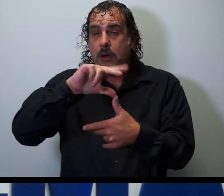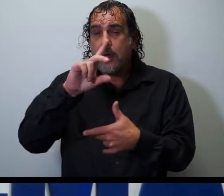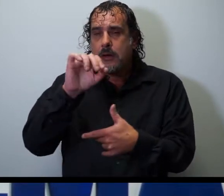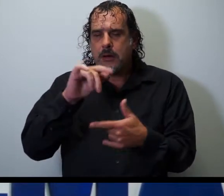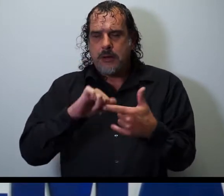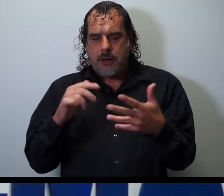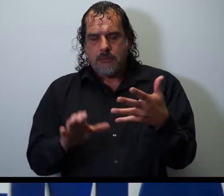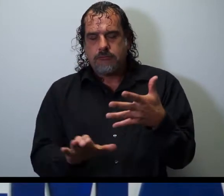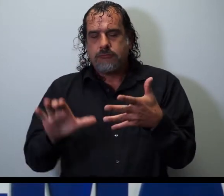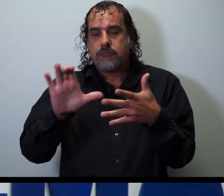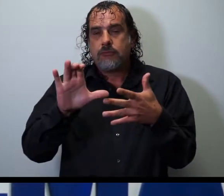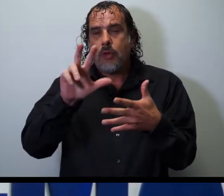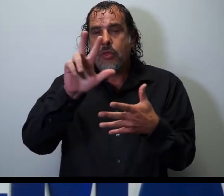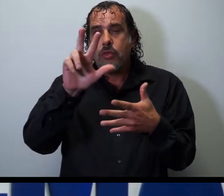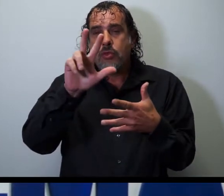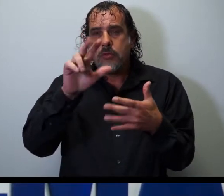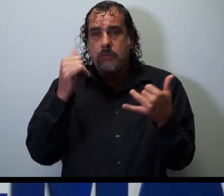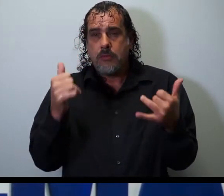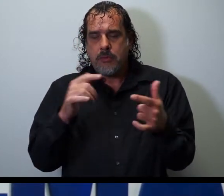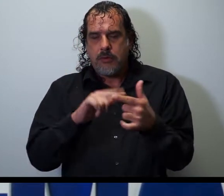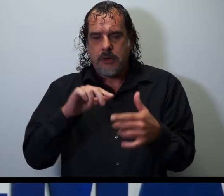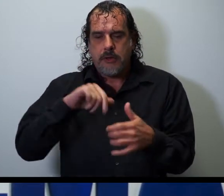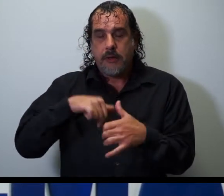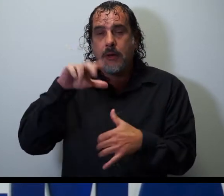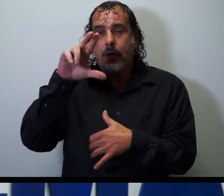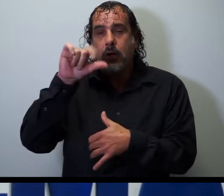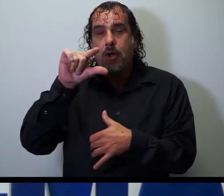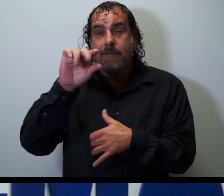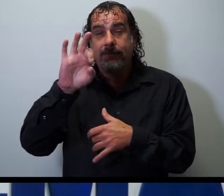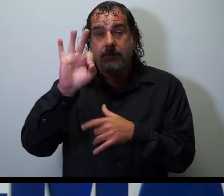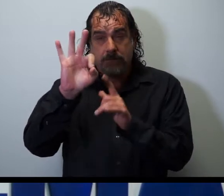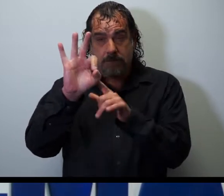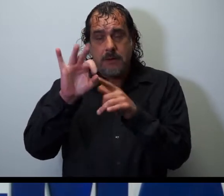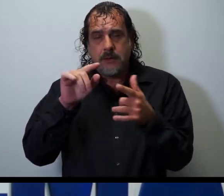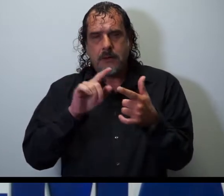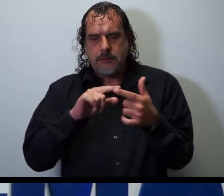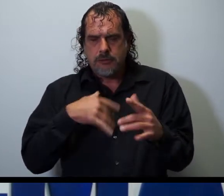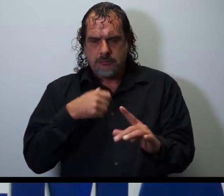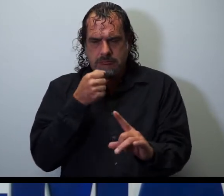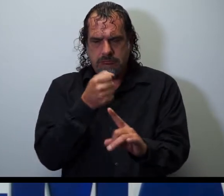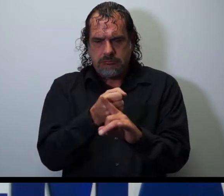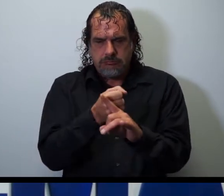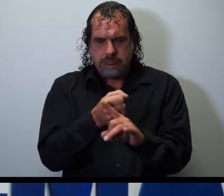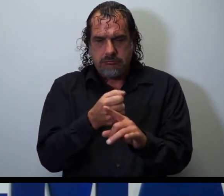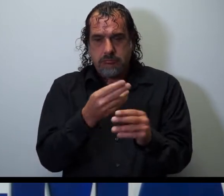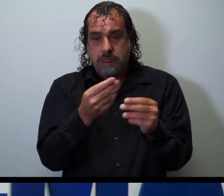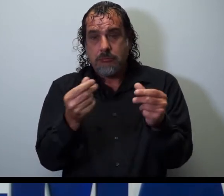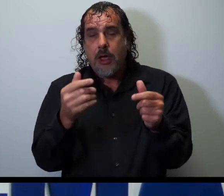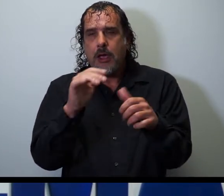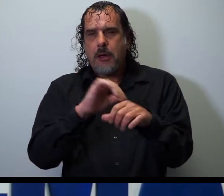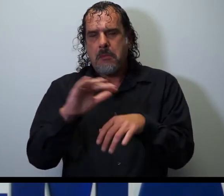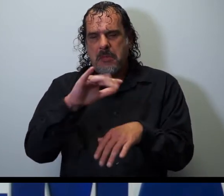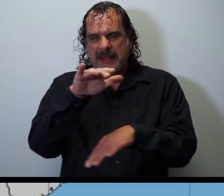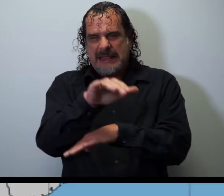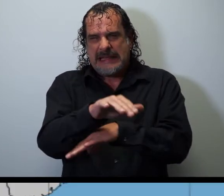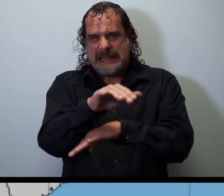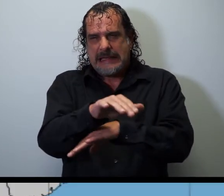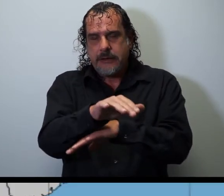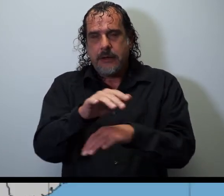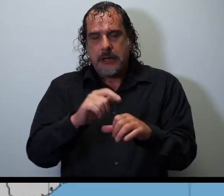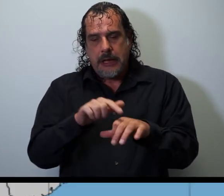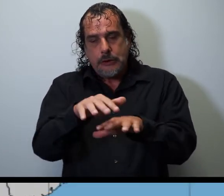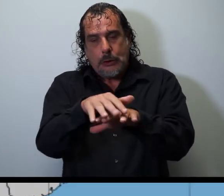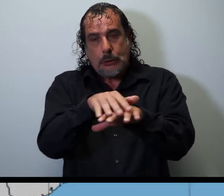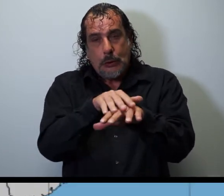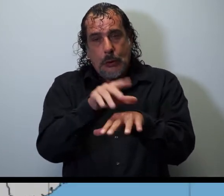is now a Category 3 hurricane out in the Gulf of Mexico. It is projected to make landfall later this evening. It has